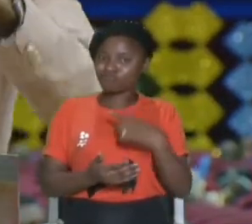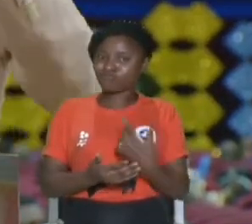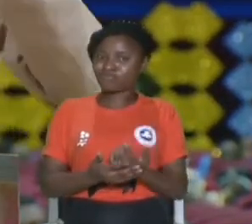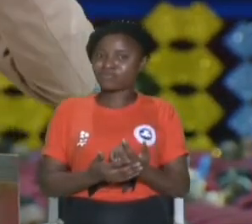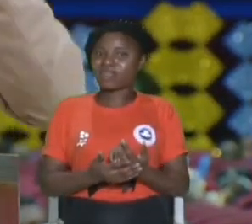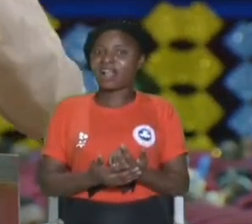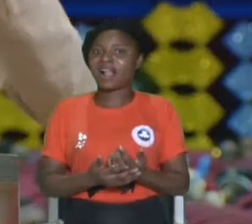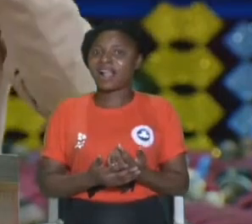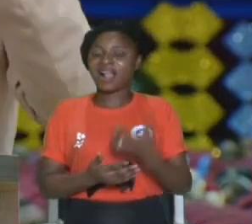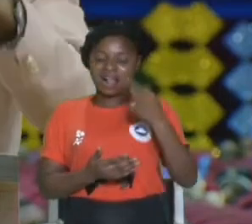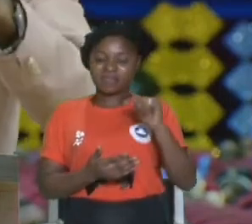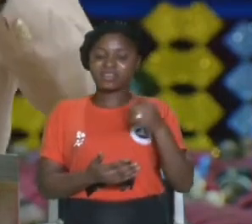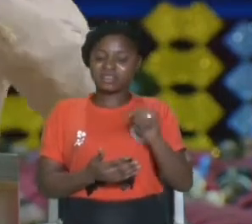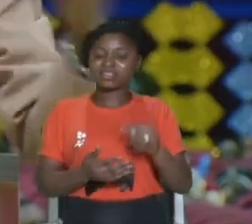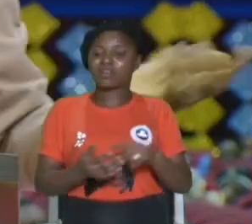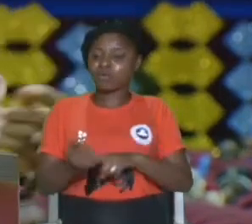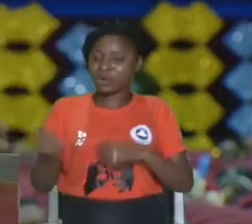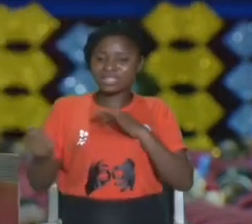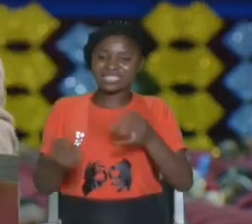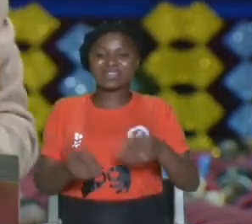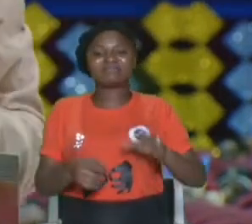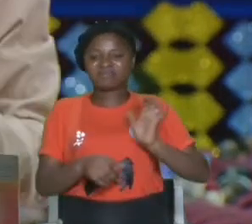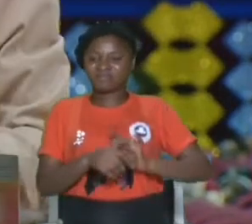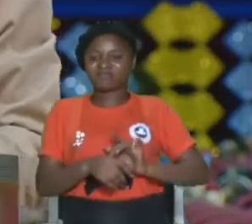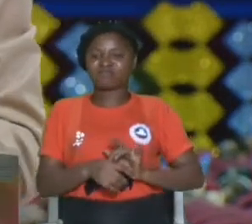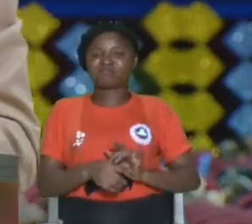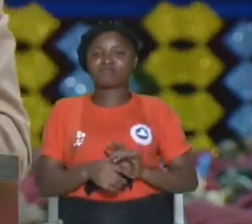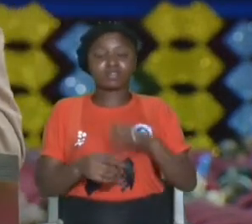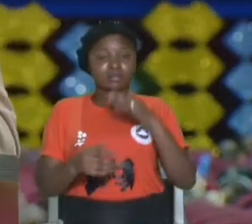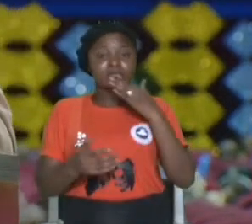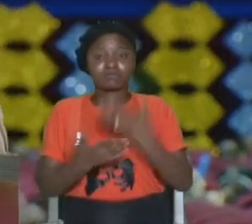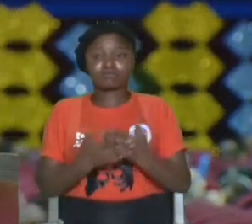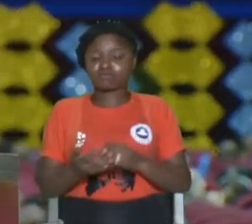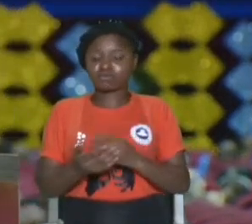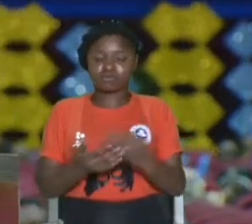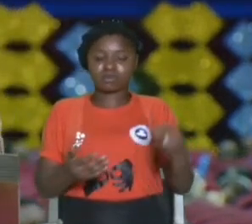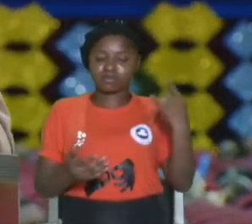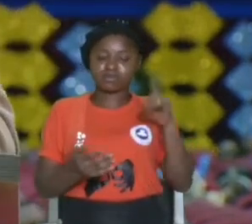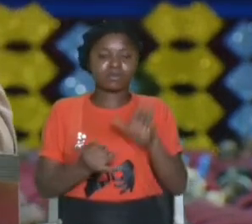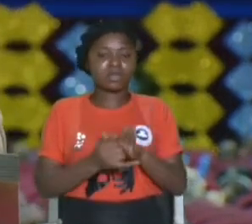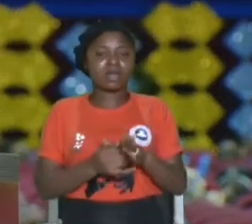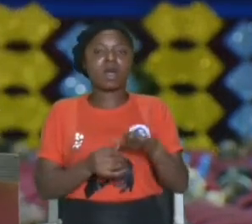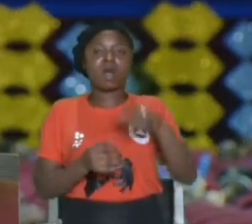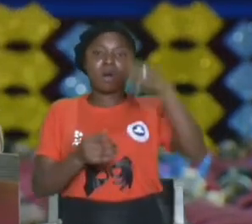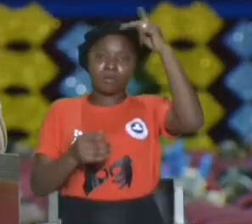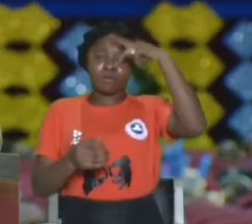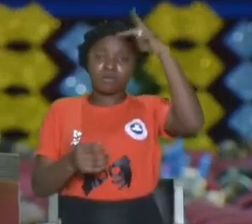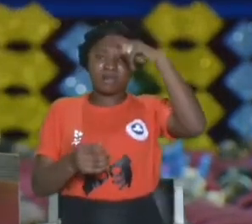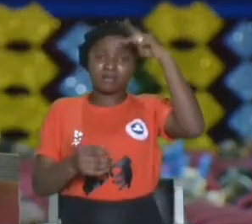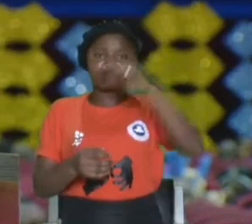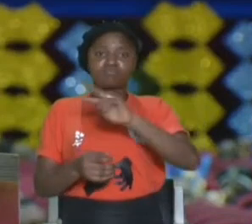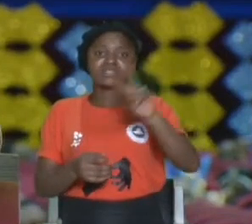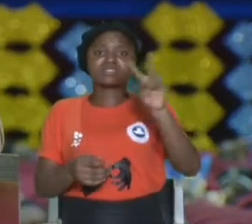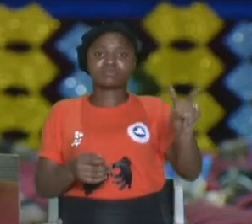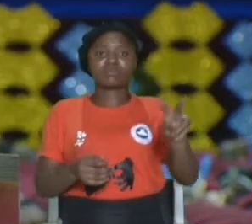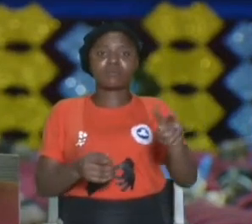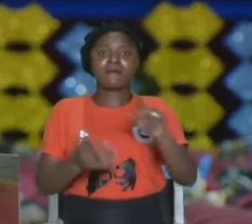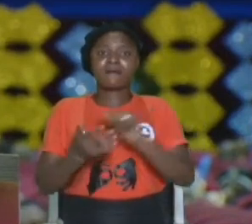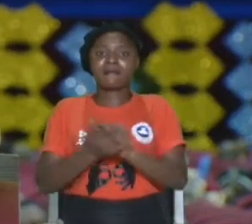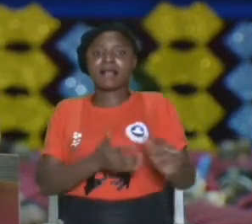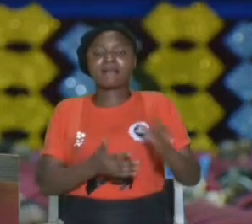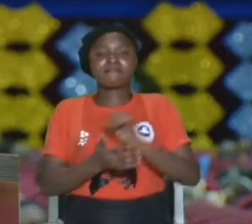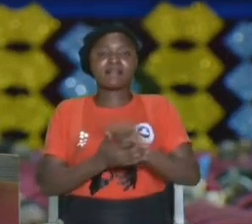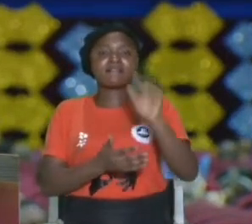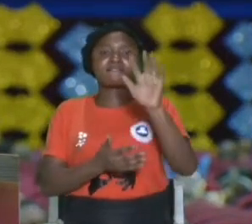the rod is an effective tool for such. Proverbs chapter 22 and verse